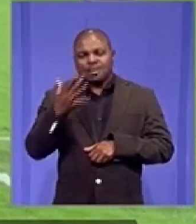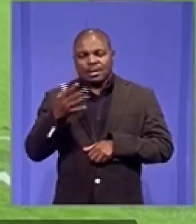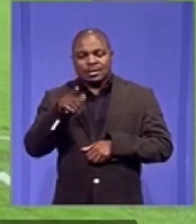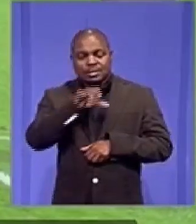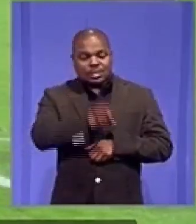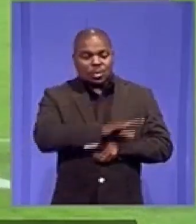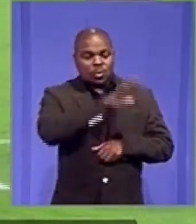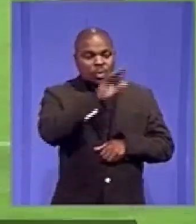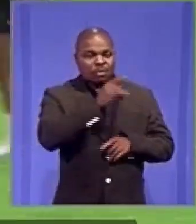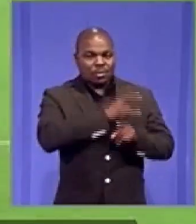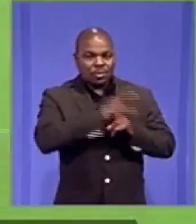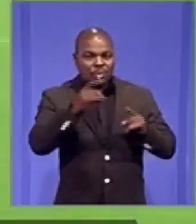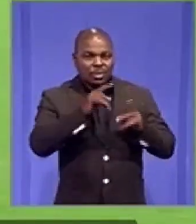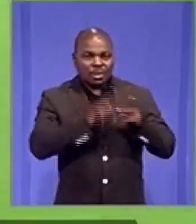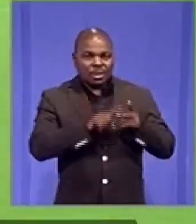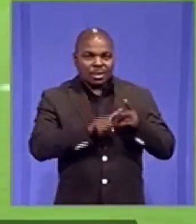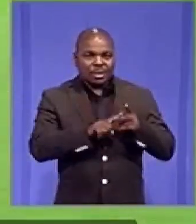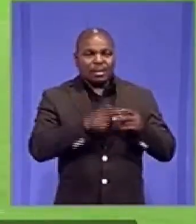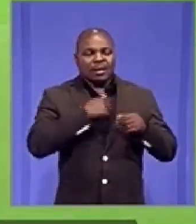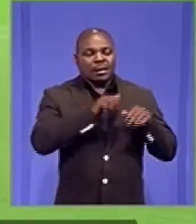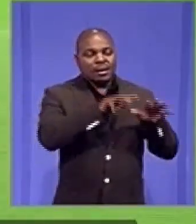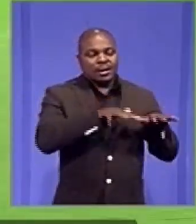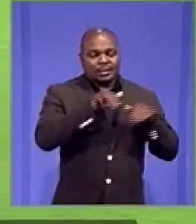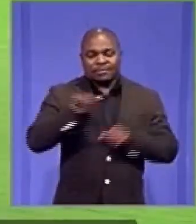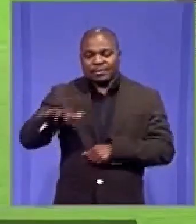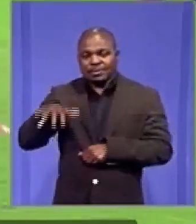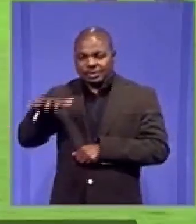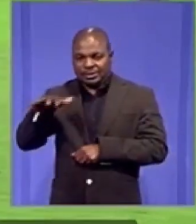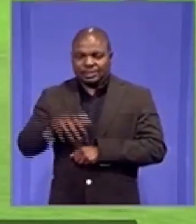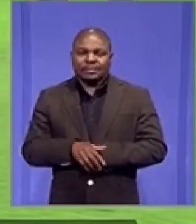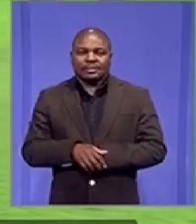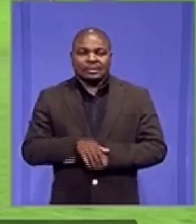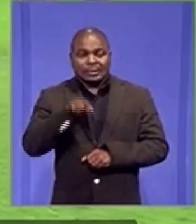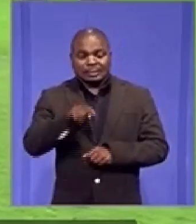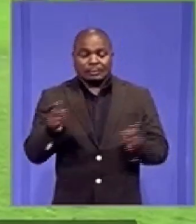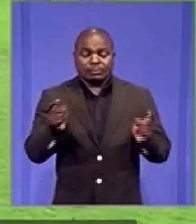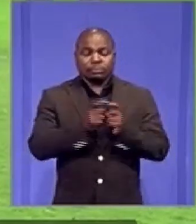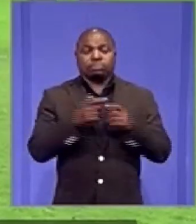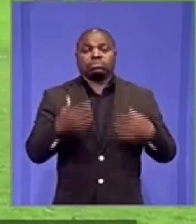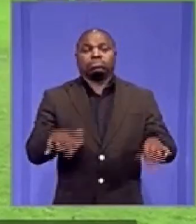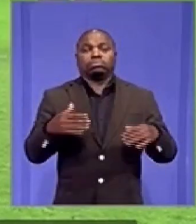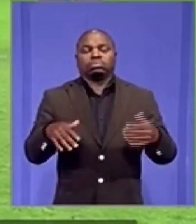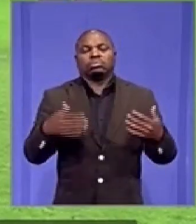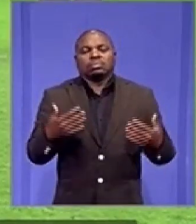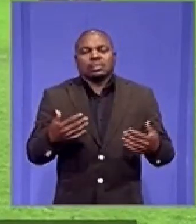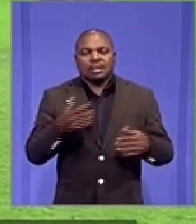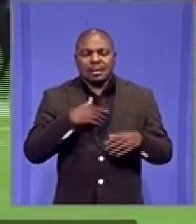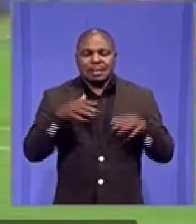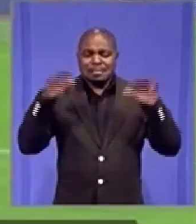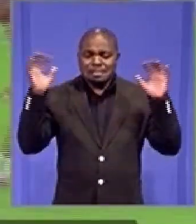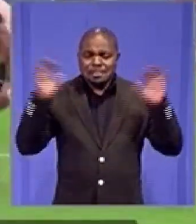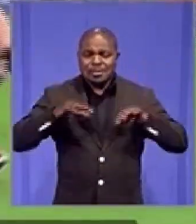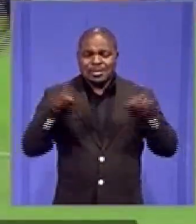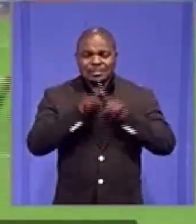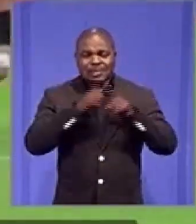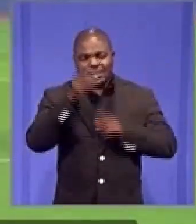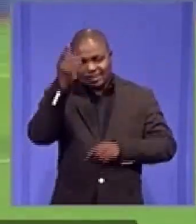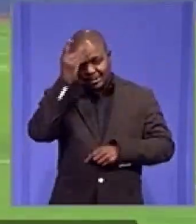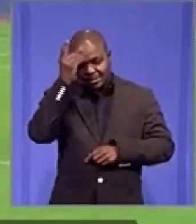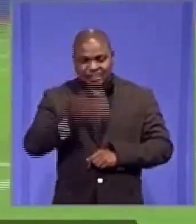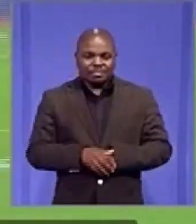kgang ka somero bongwe go sometlhano mo motshamekong o neng o tsaisa maanya mo puleng e neng e tshologa kwa Durban.